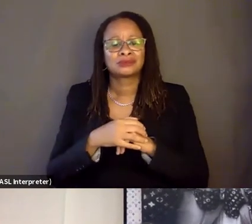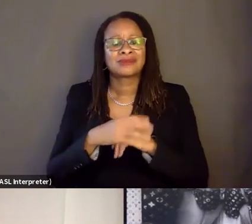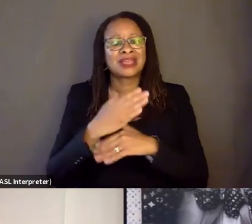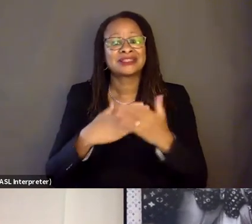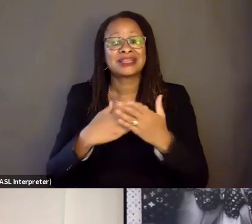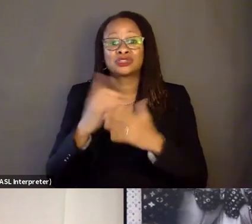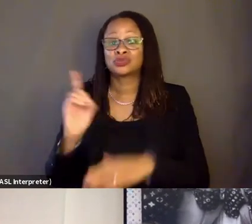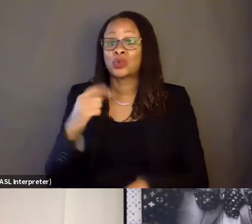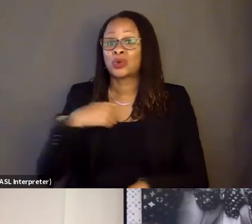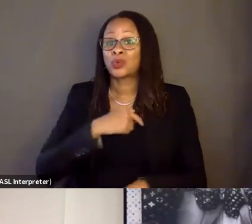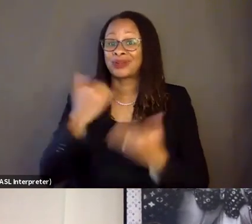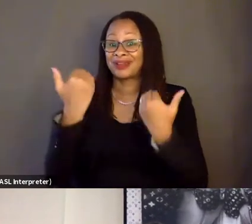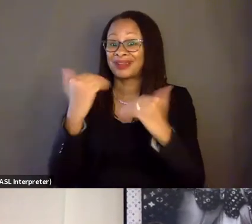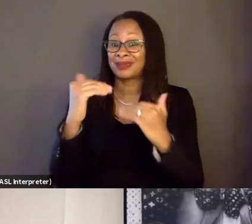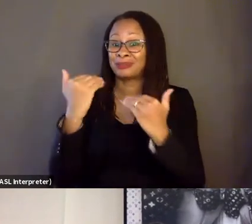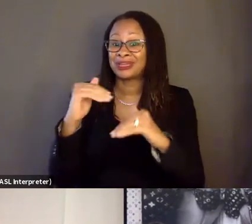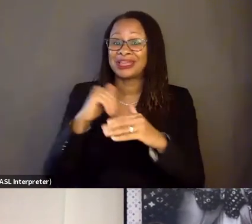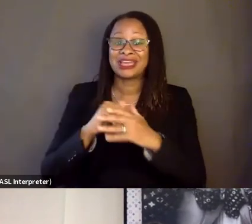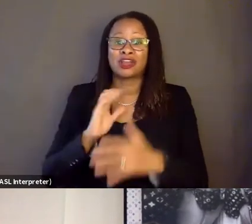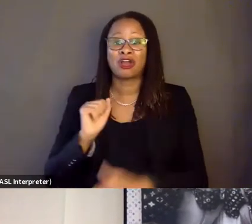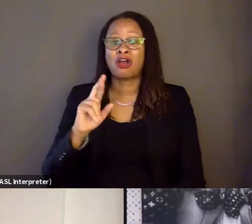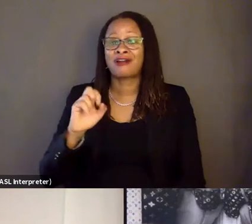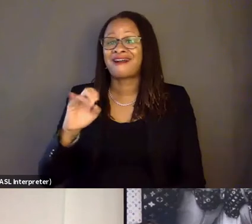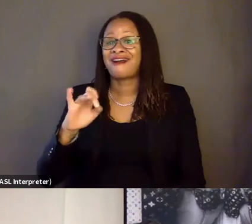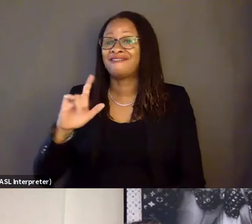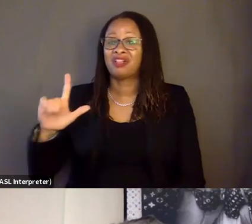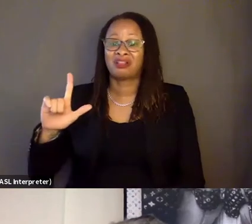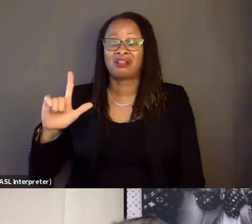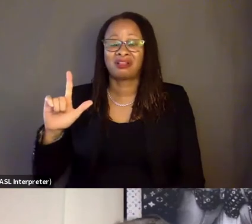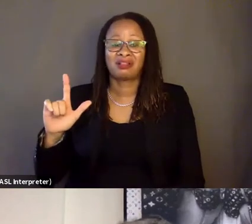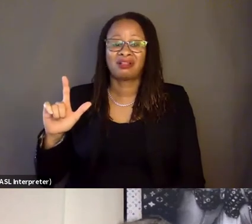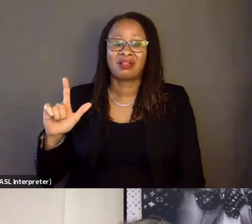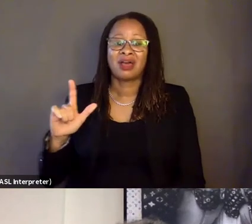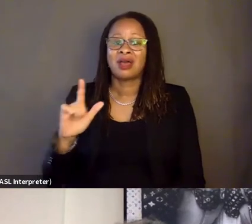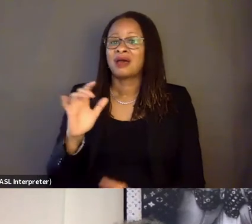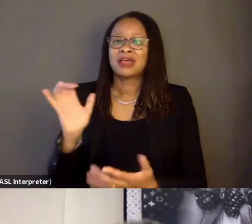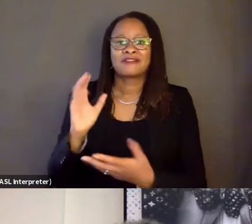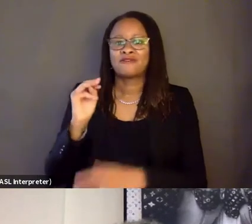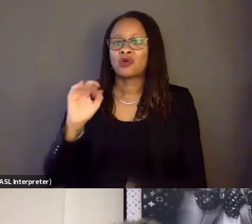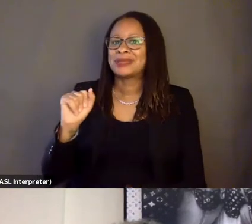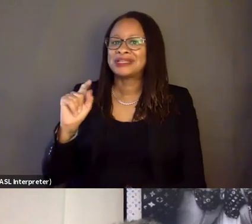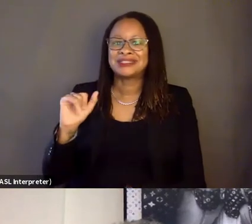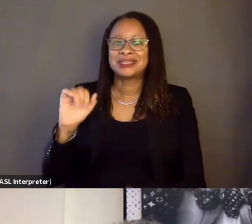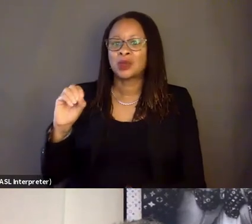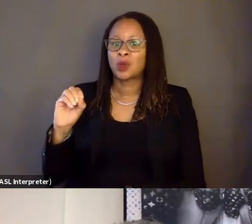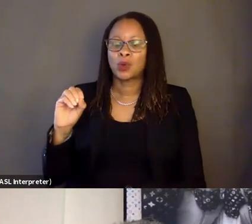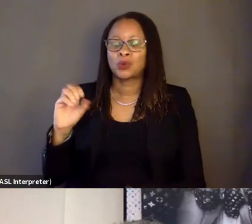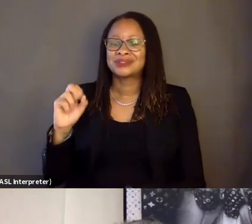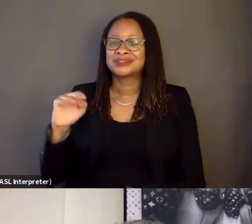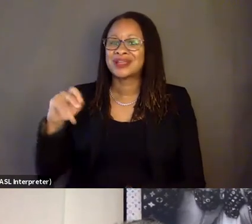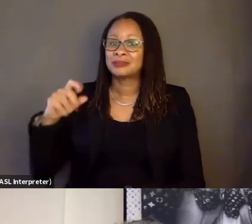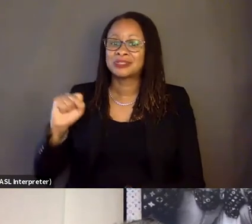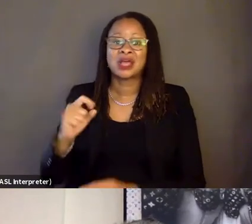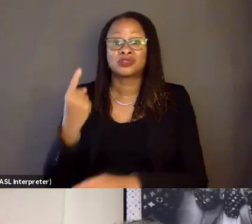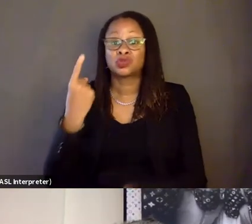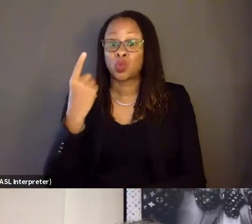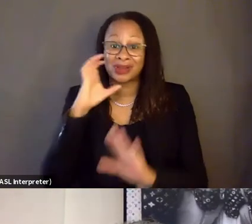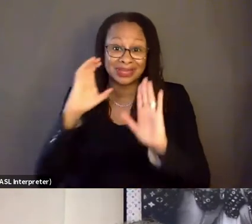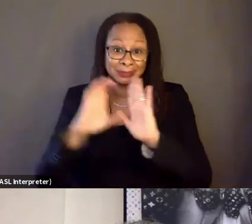sections where we were limited in archival, you know, with Maceo Snipes, for example, there's only one image of him.